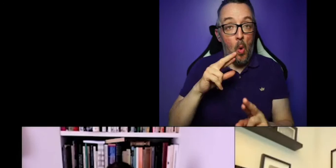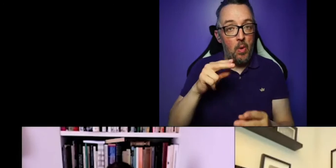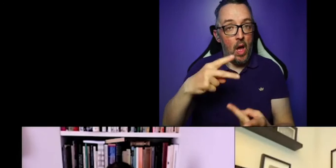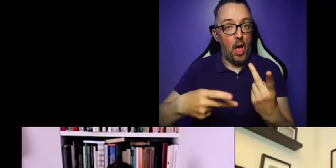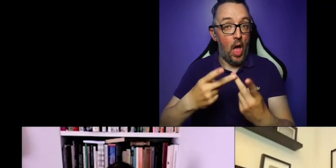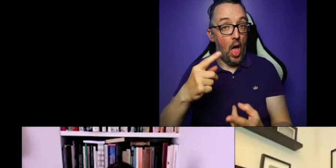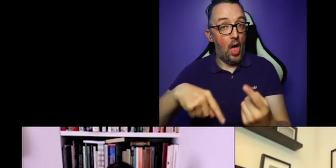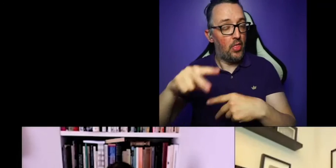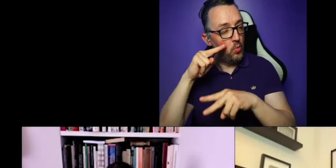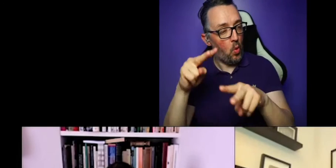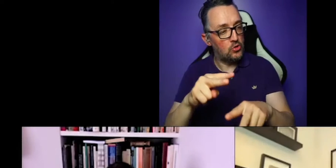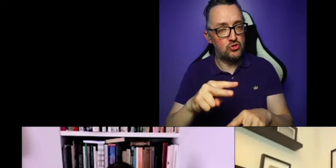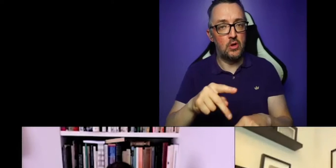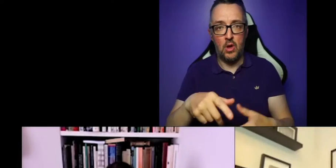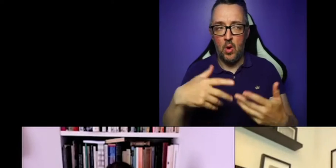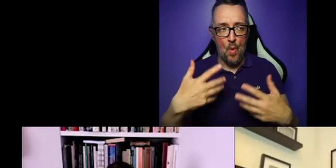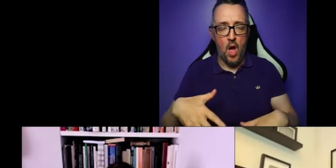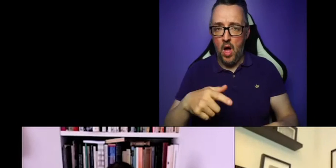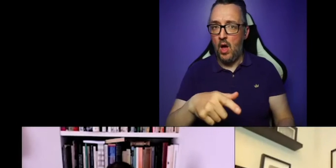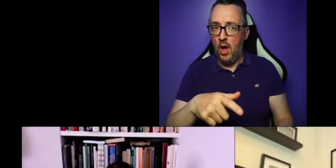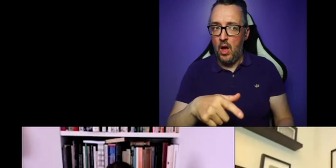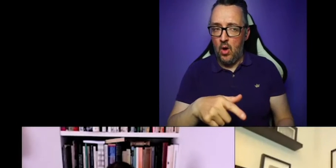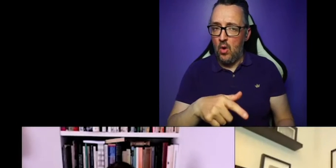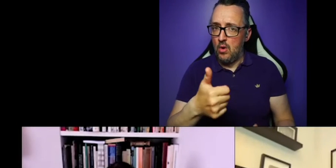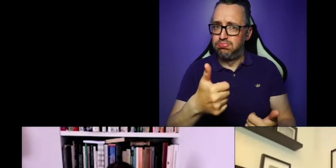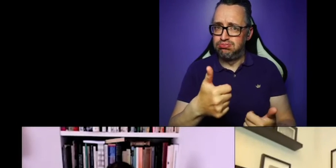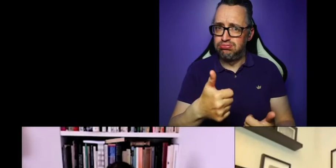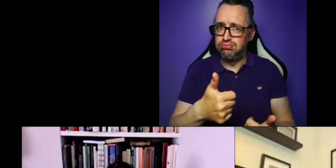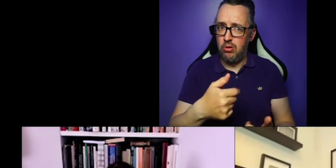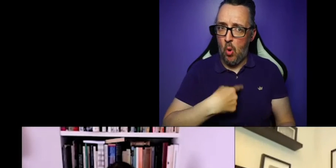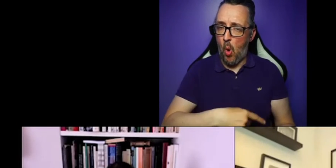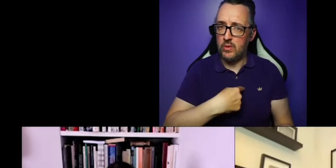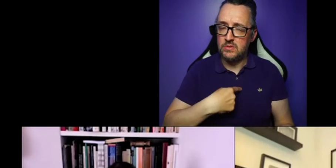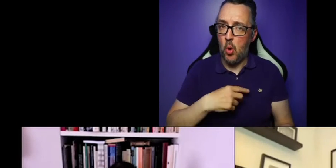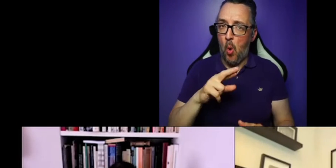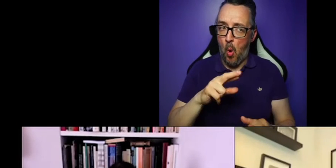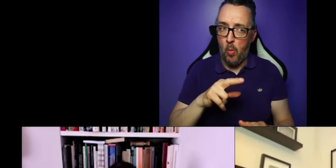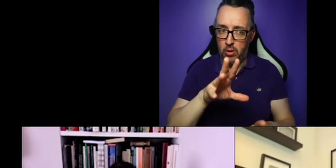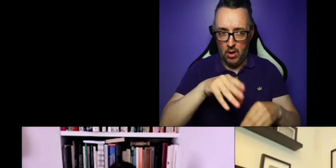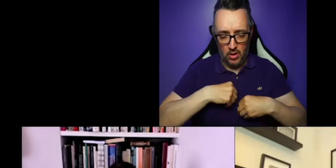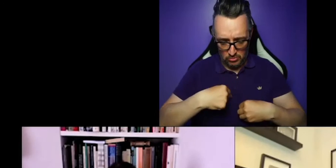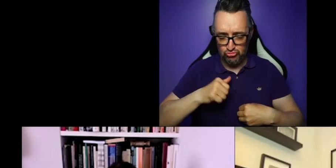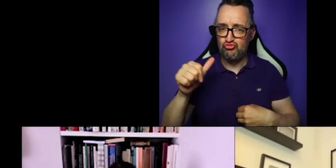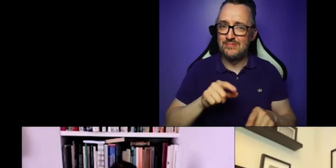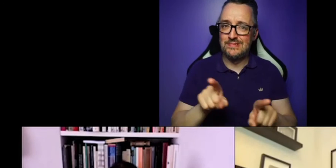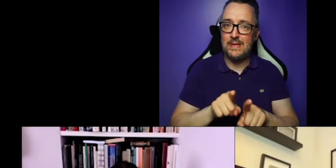people to kind of see what's possible if they do that as well. So thank you. Me too.